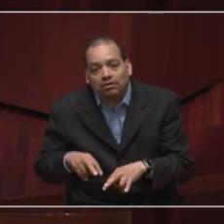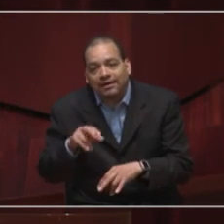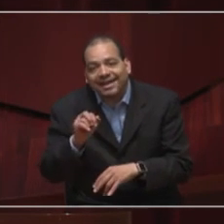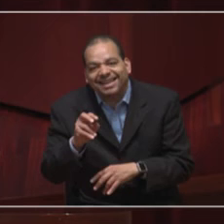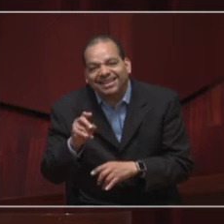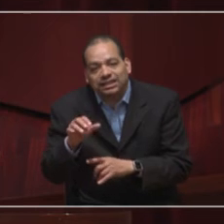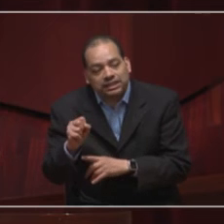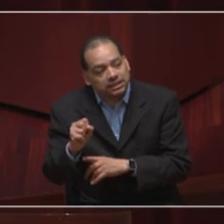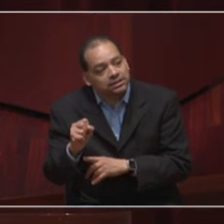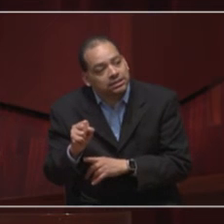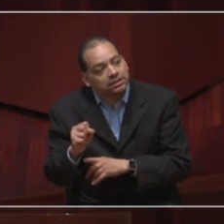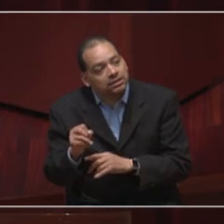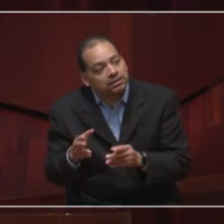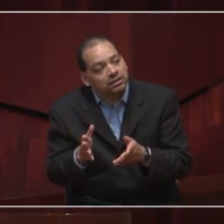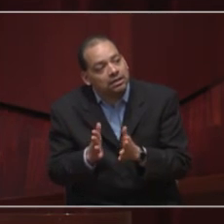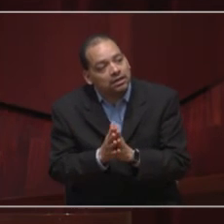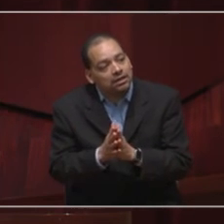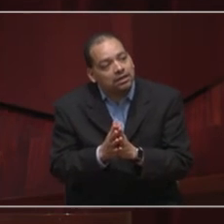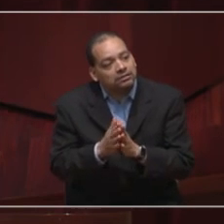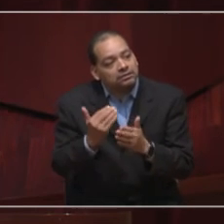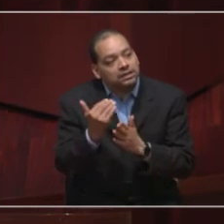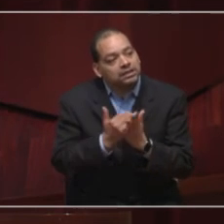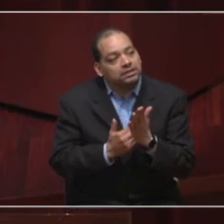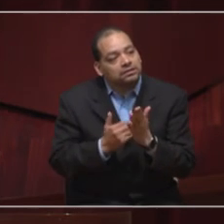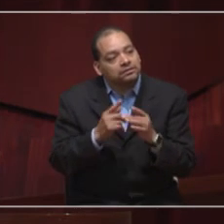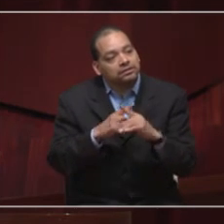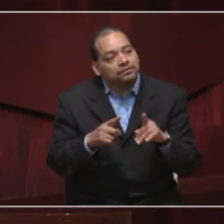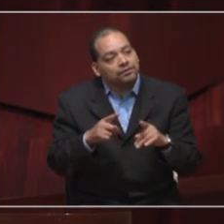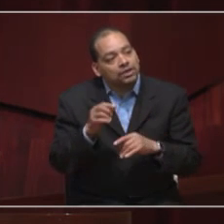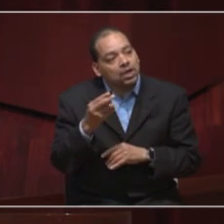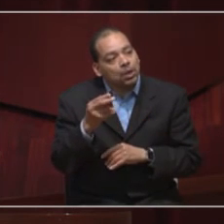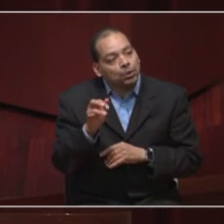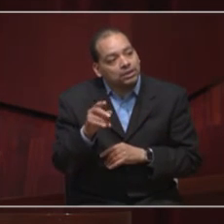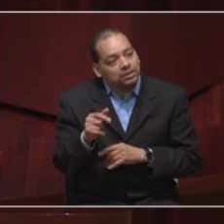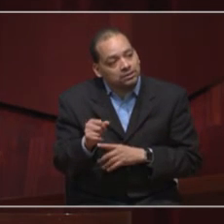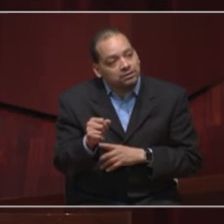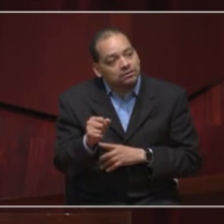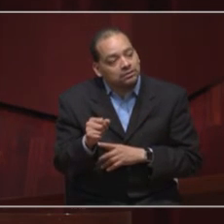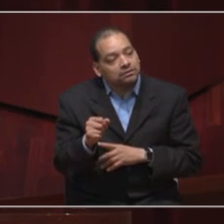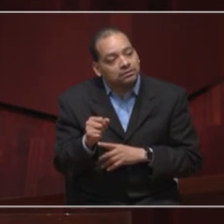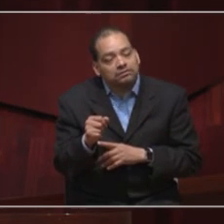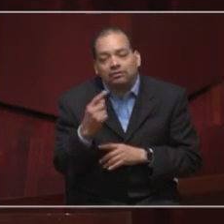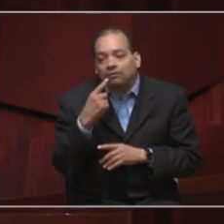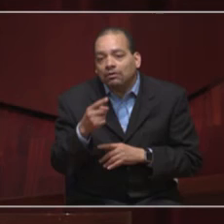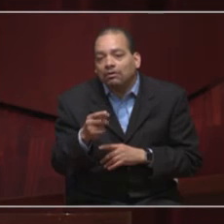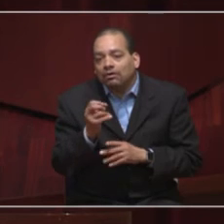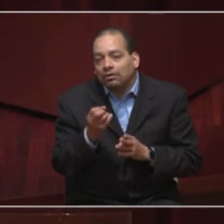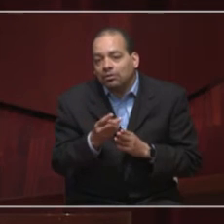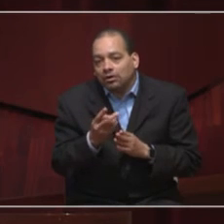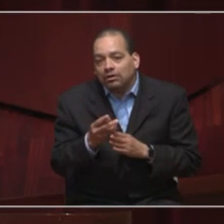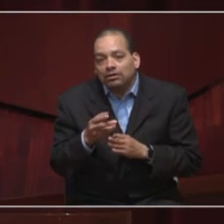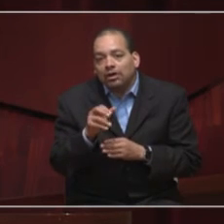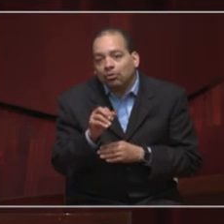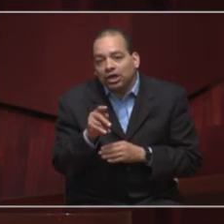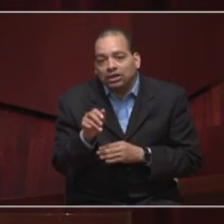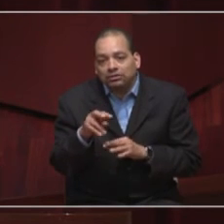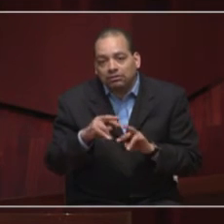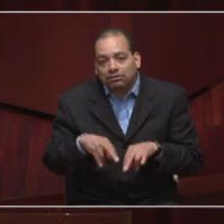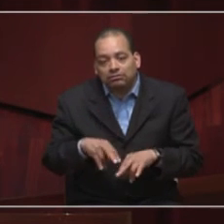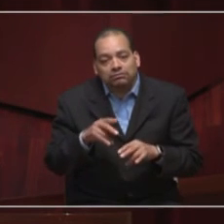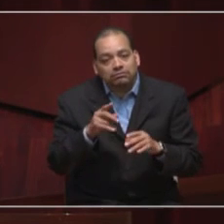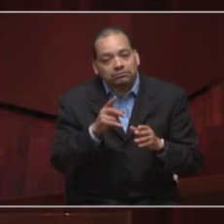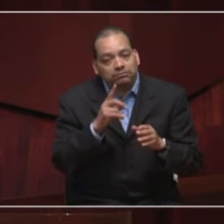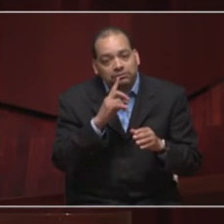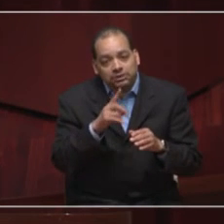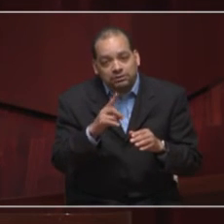a whole listing of all the holdings, and we do some analytics, maybe for reappraisal purposes and so forth. Which thought